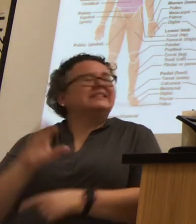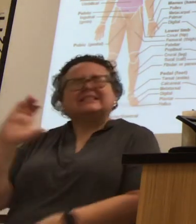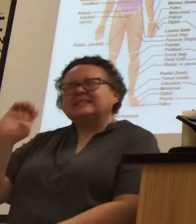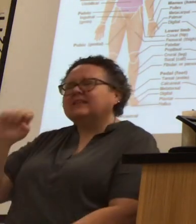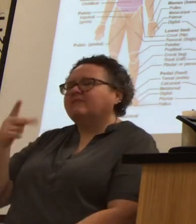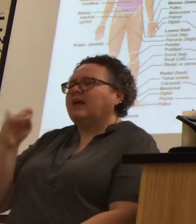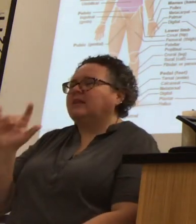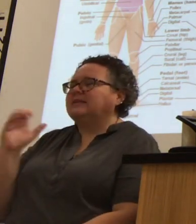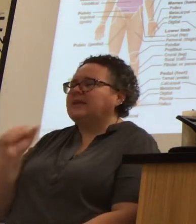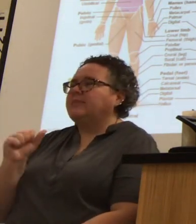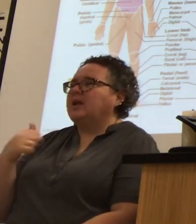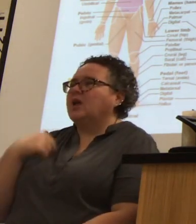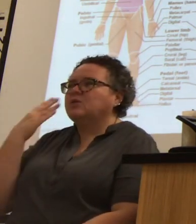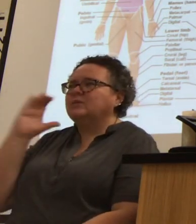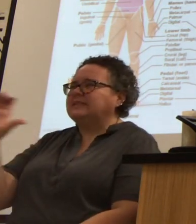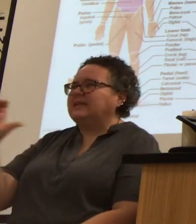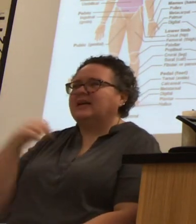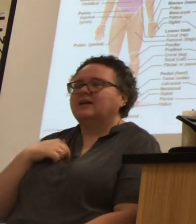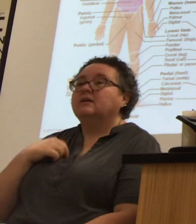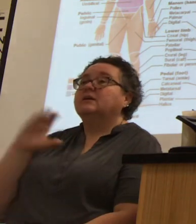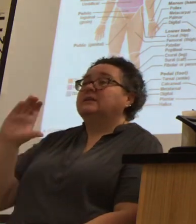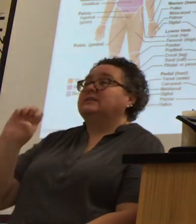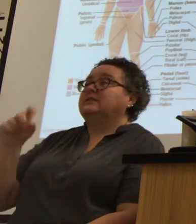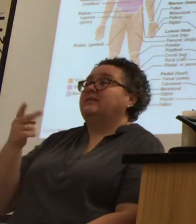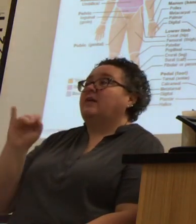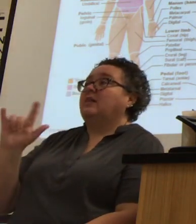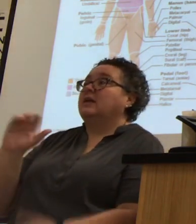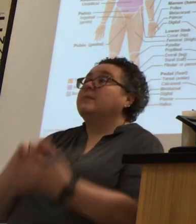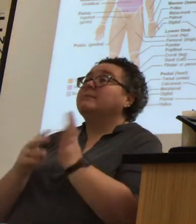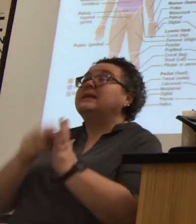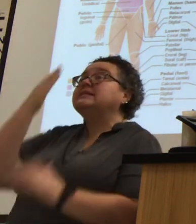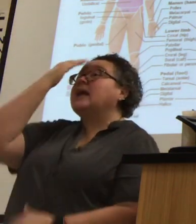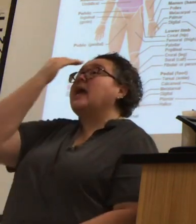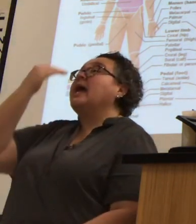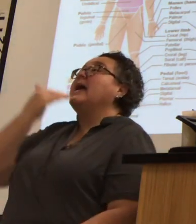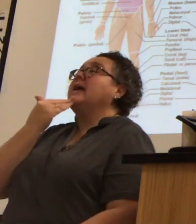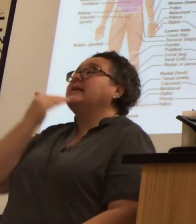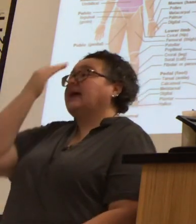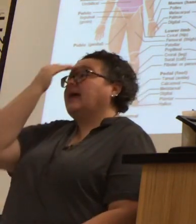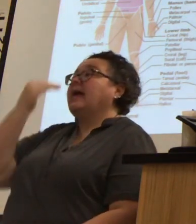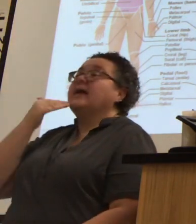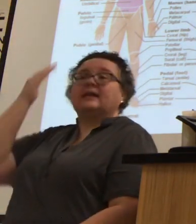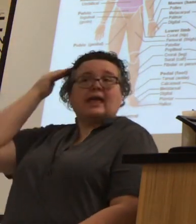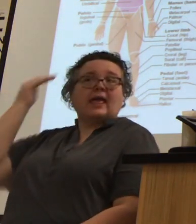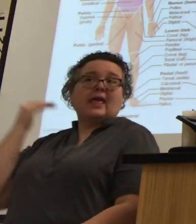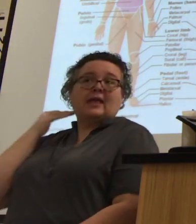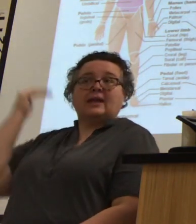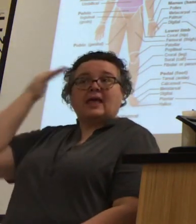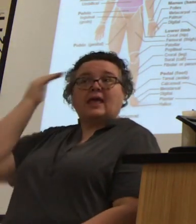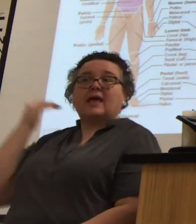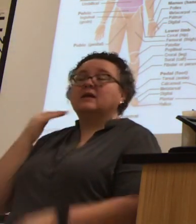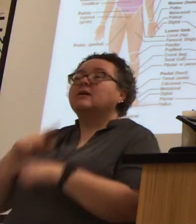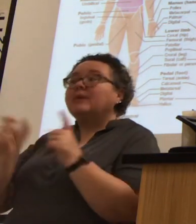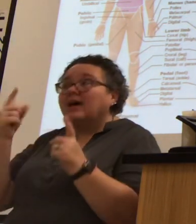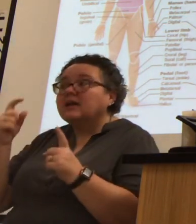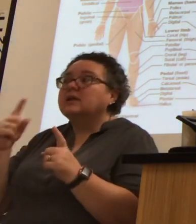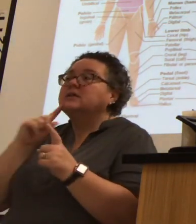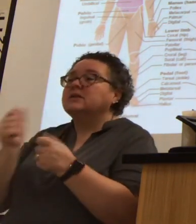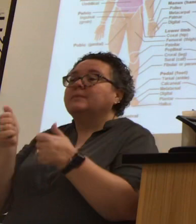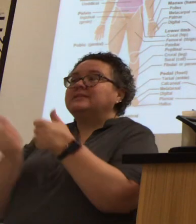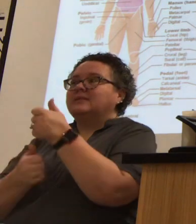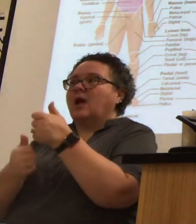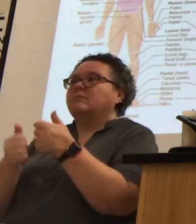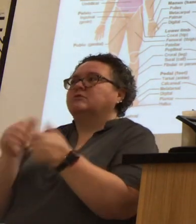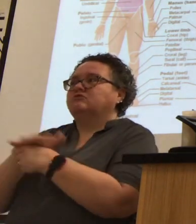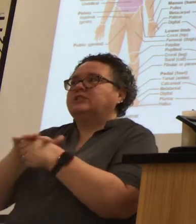Cephalic means head in anatomy. Okay. Now there's some subregions there. If you look at this figure